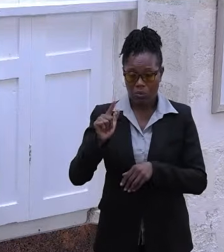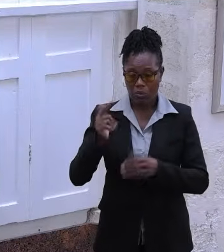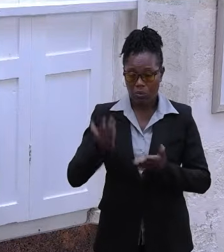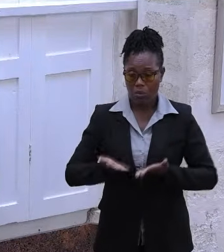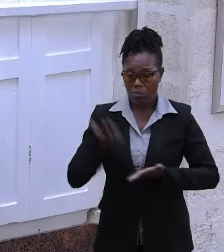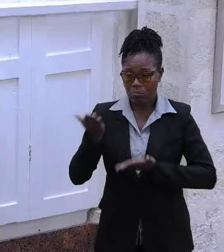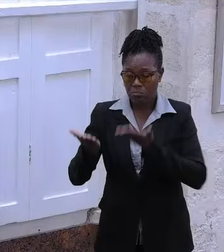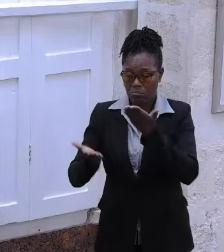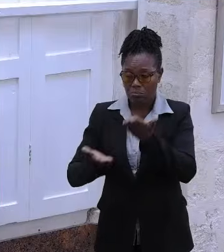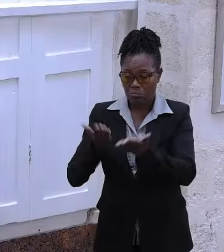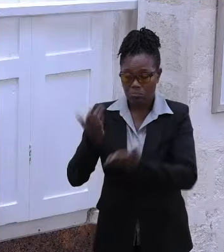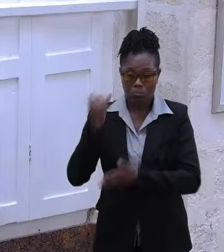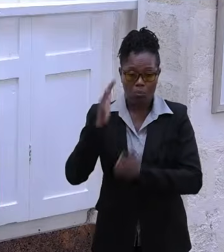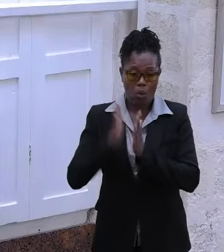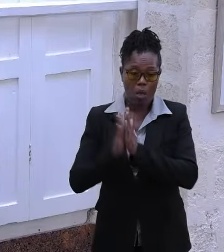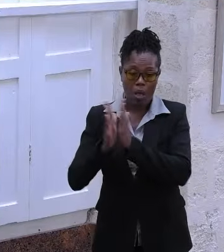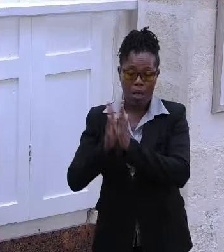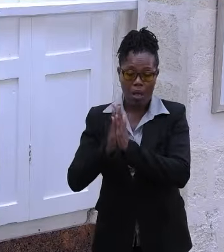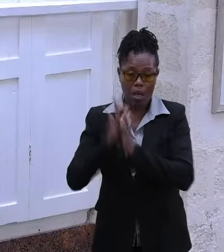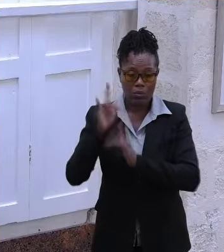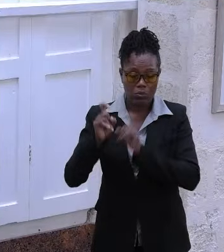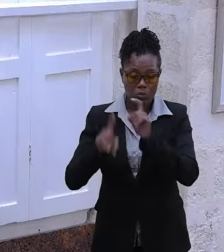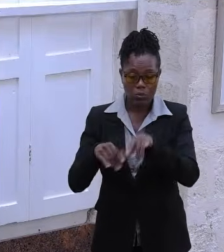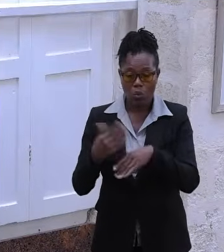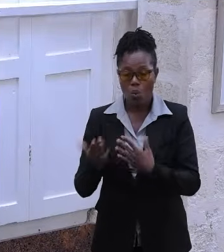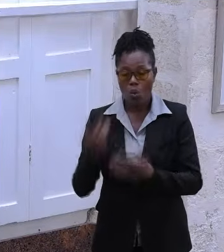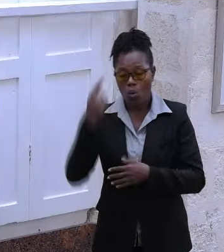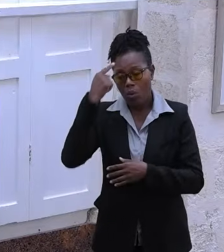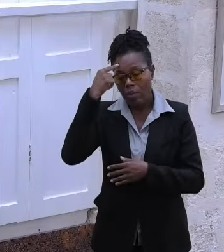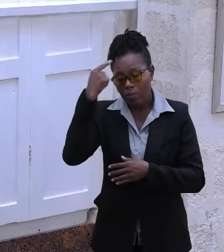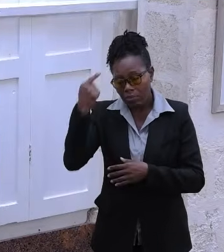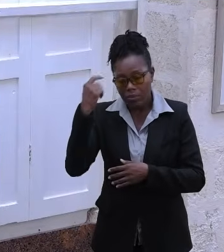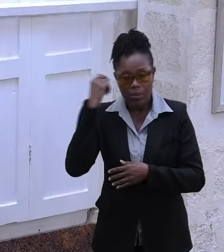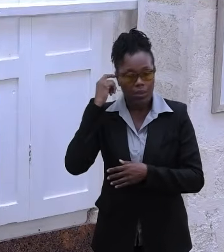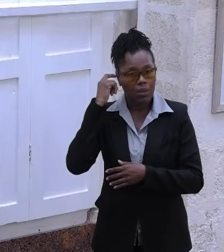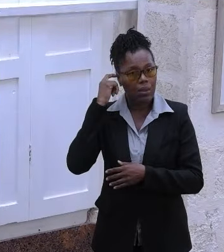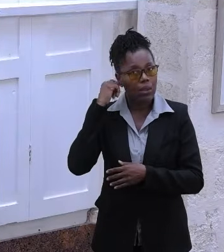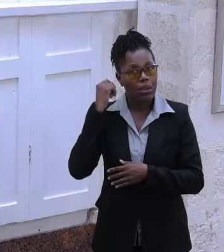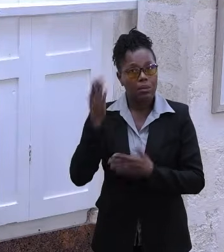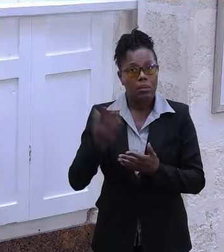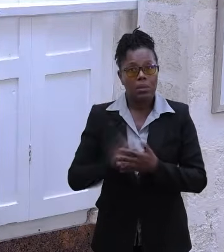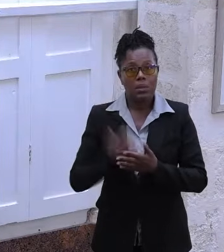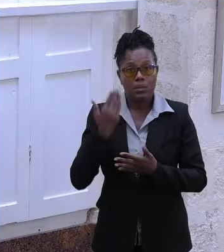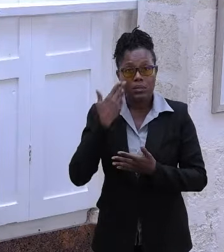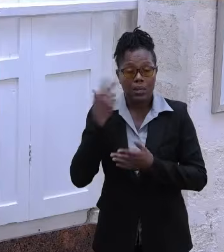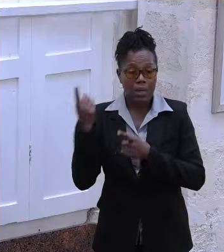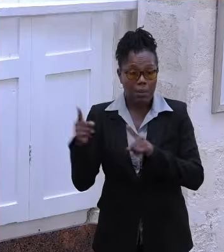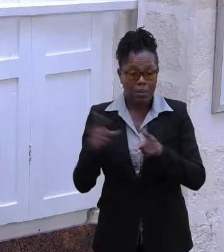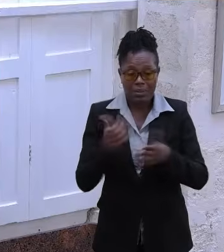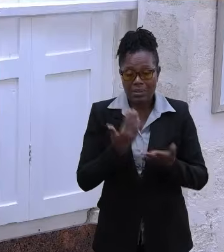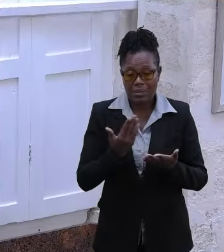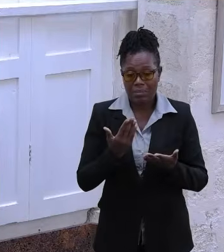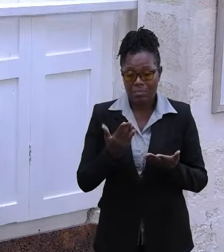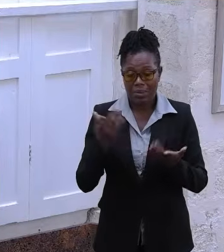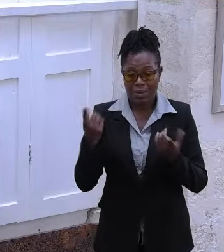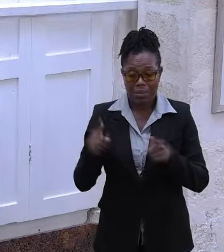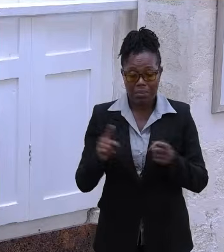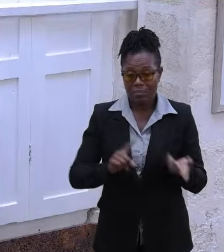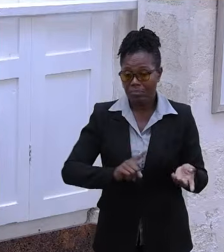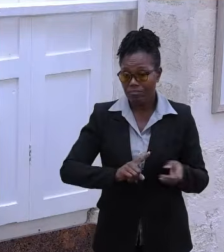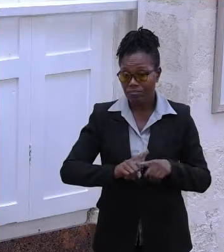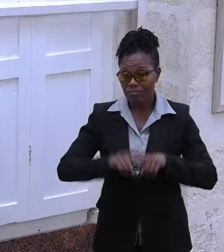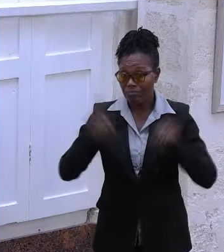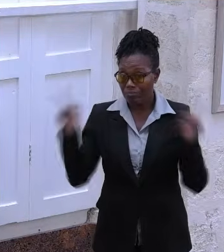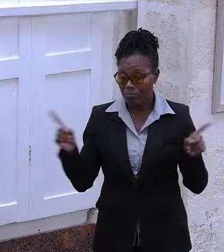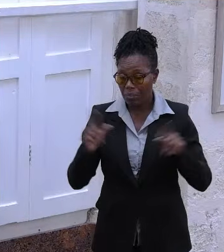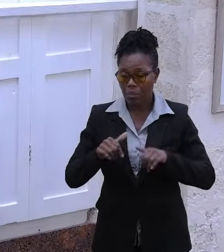while that is our mandate, and I don't see anything different happening here, we want to carry it on in that vein. And